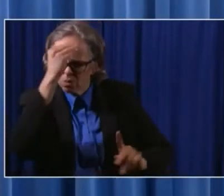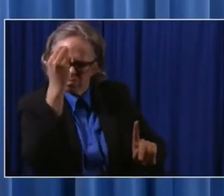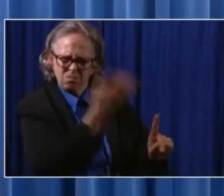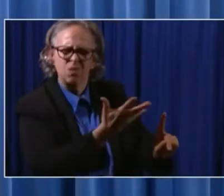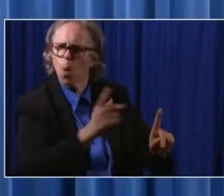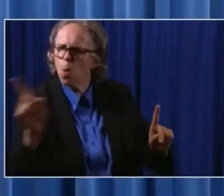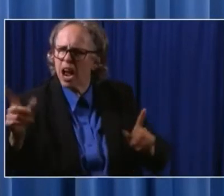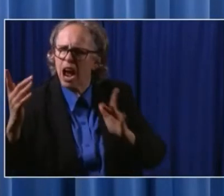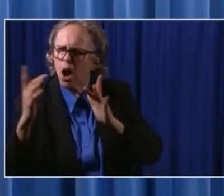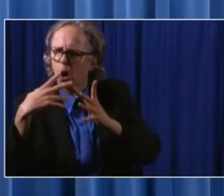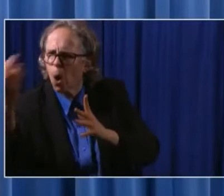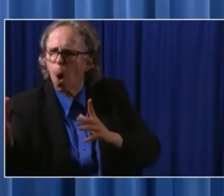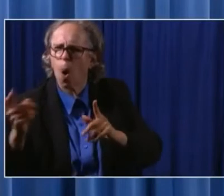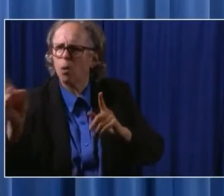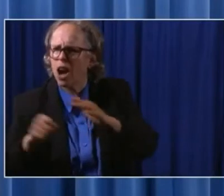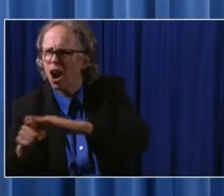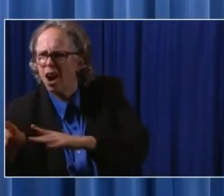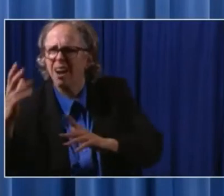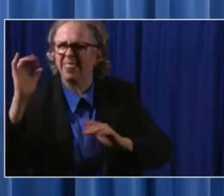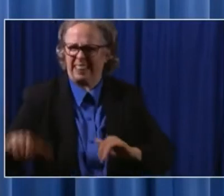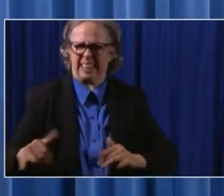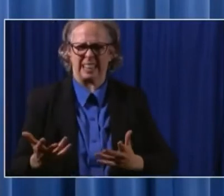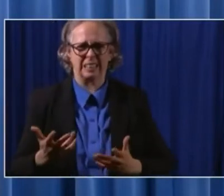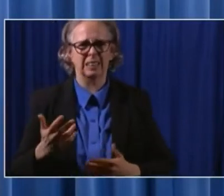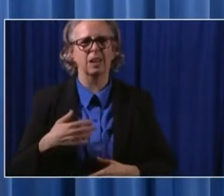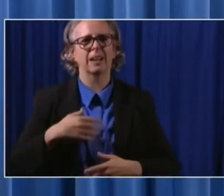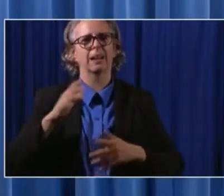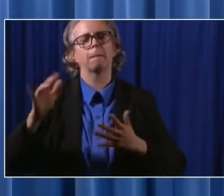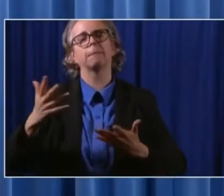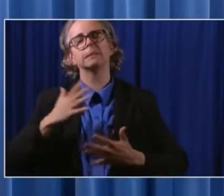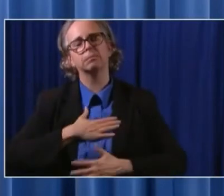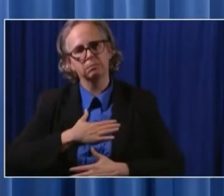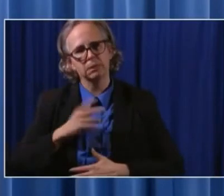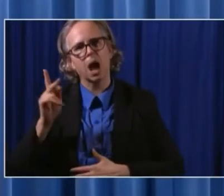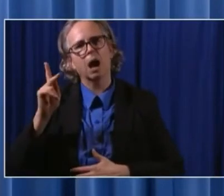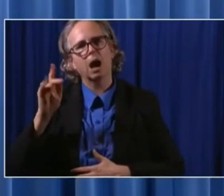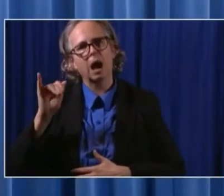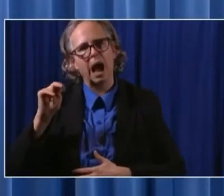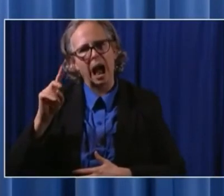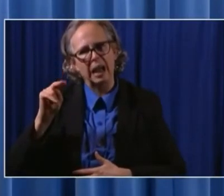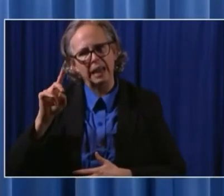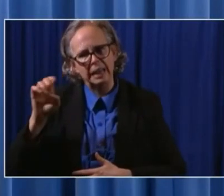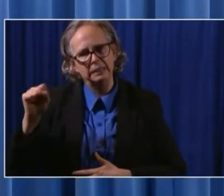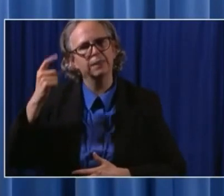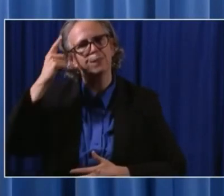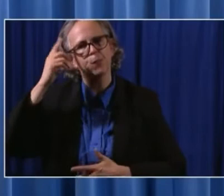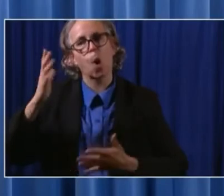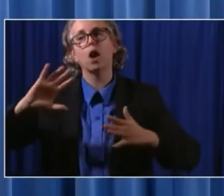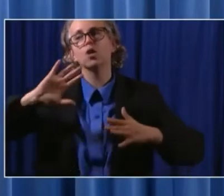something that's very kind that you can do to your community, for your community and for others.